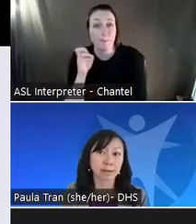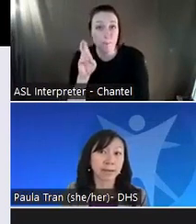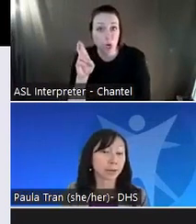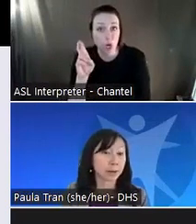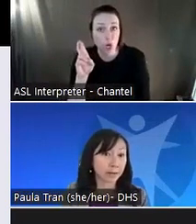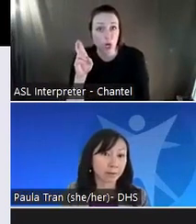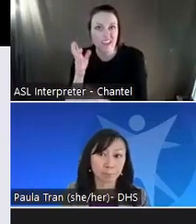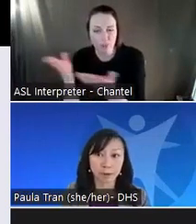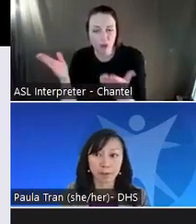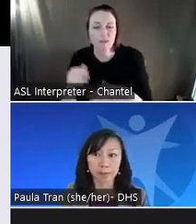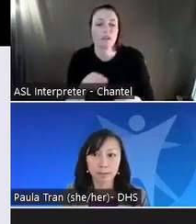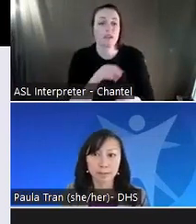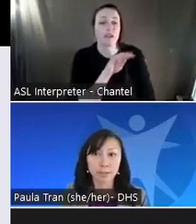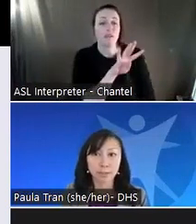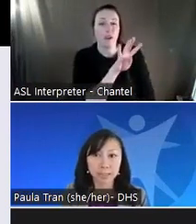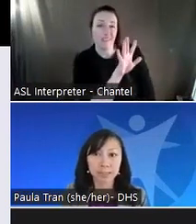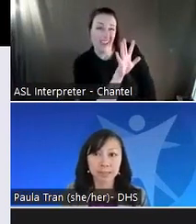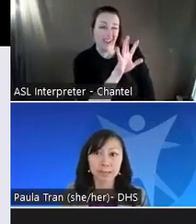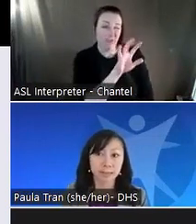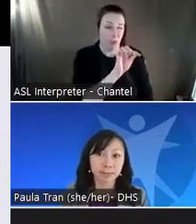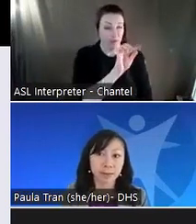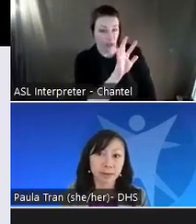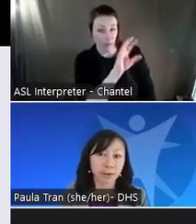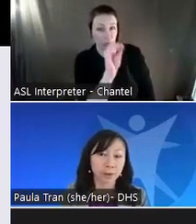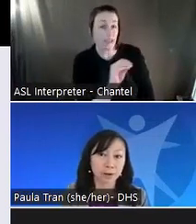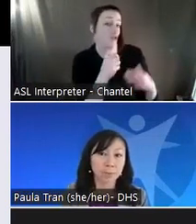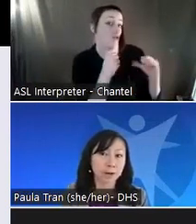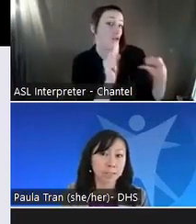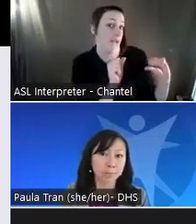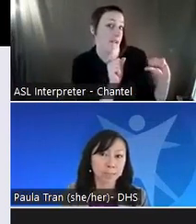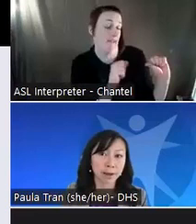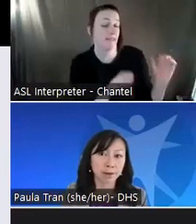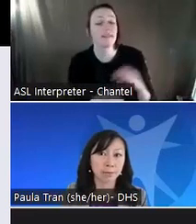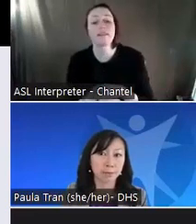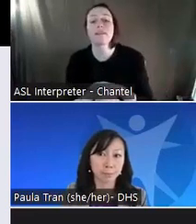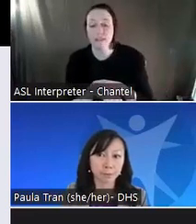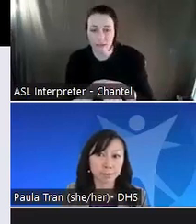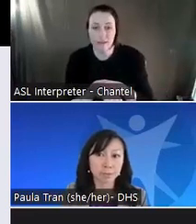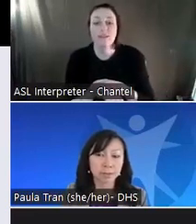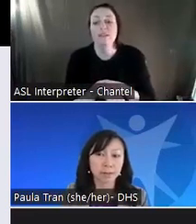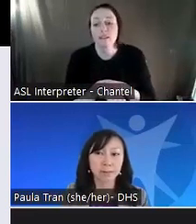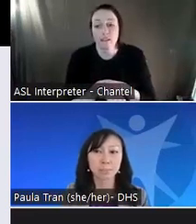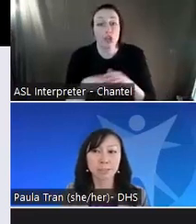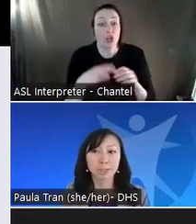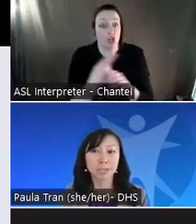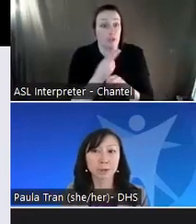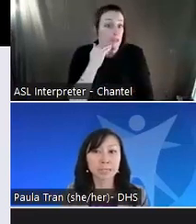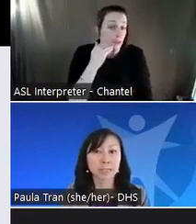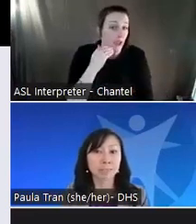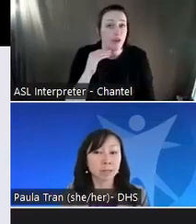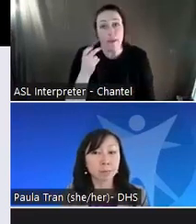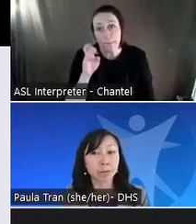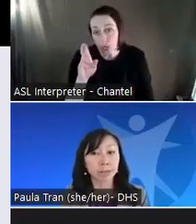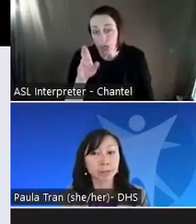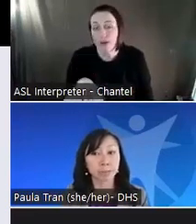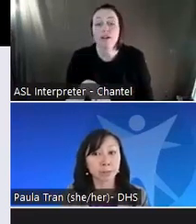45.5% had tried a vapor product. To address the significant health harms caused by tobacco and vapor use, this budget increases